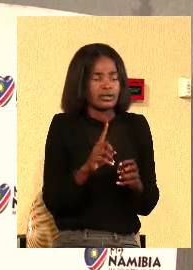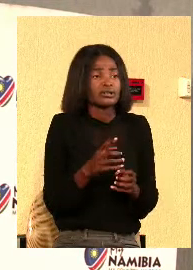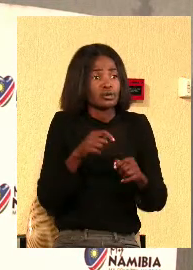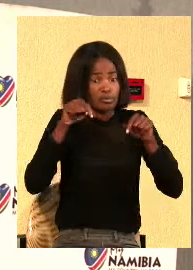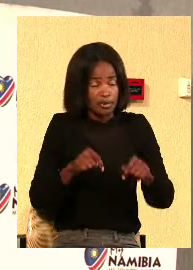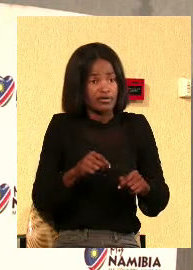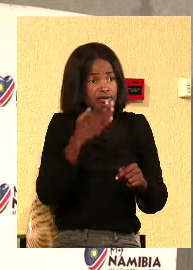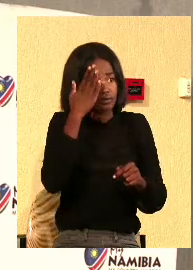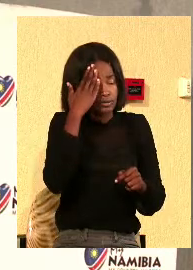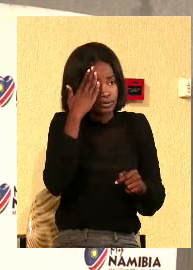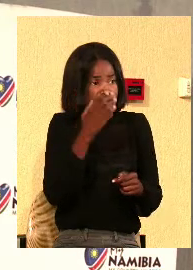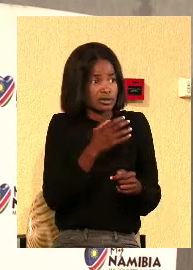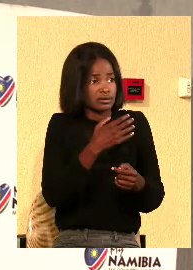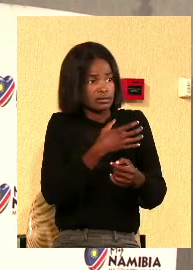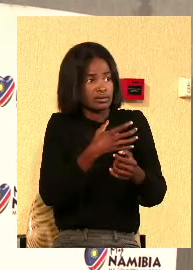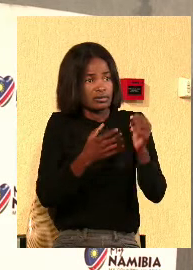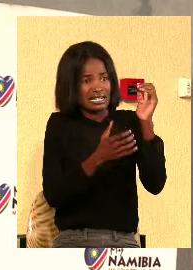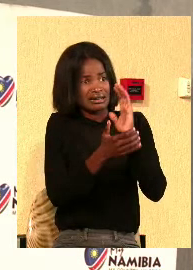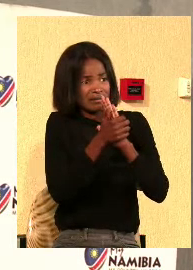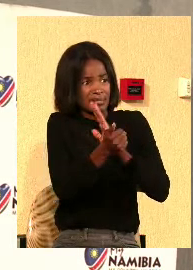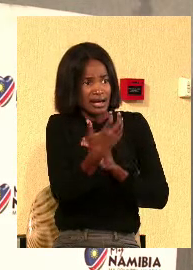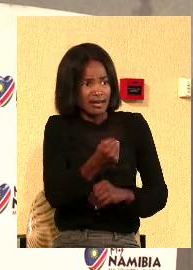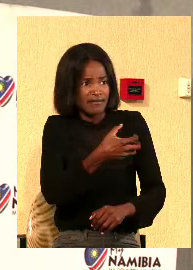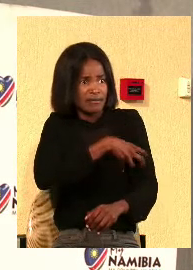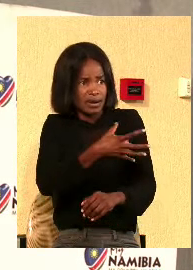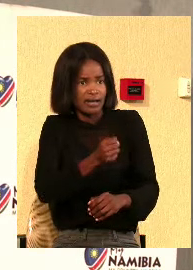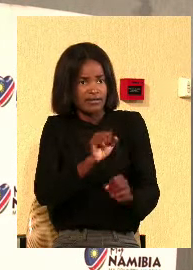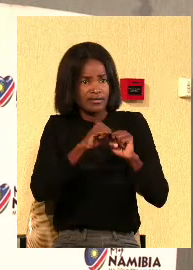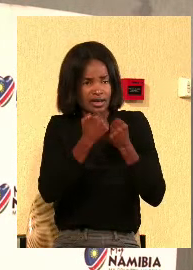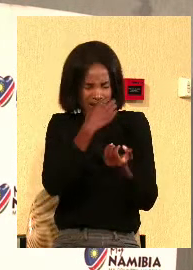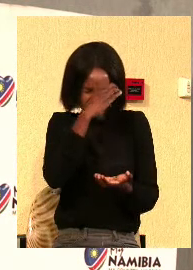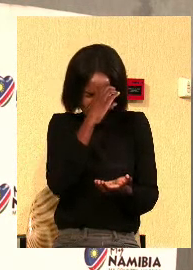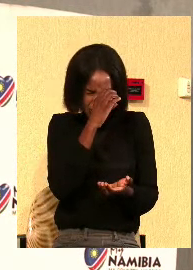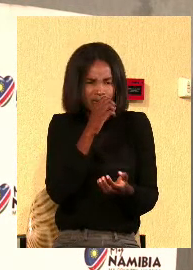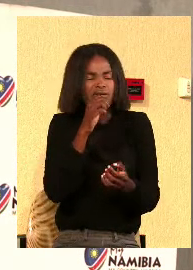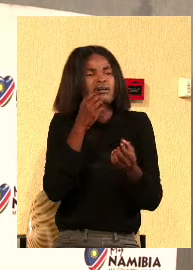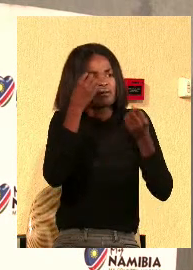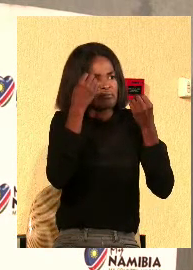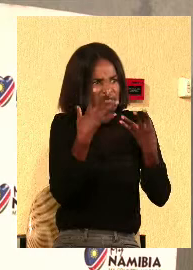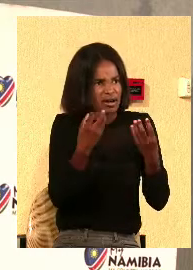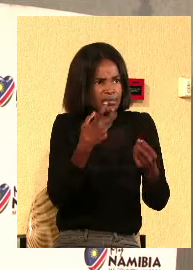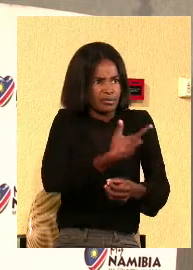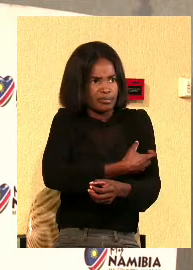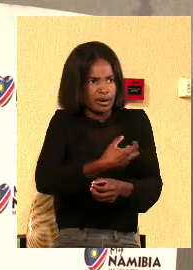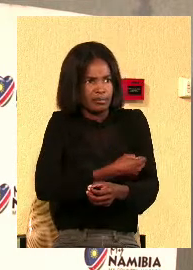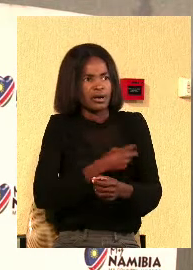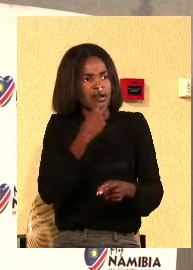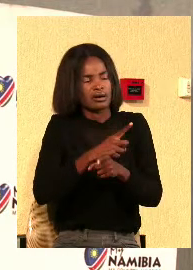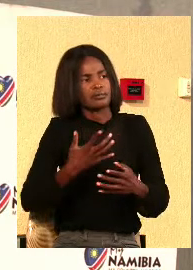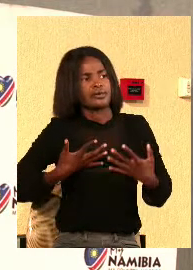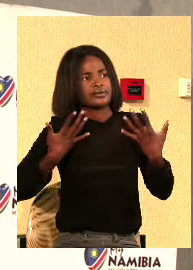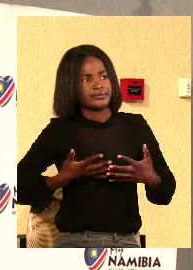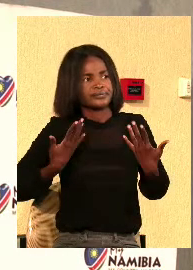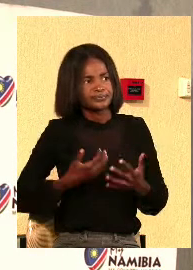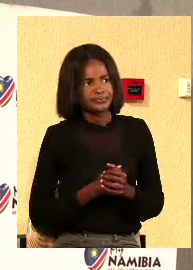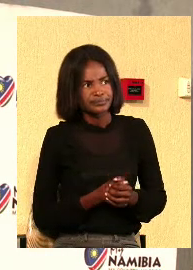us. And will the NIP continue to source the necessary materials to continue having the capacity over the